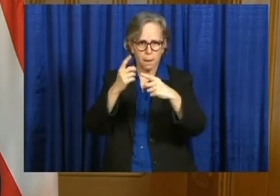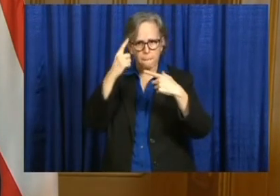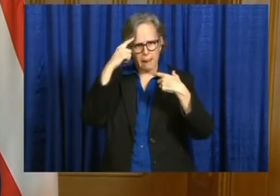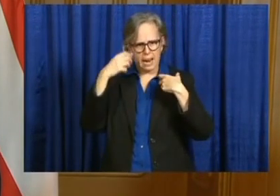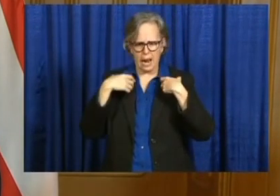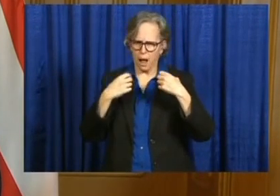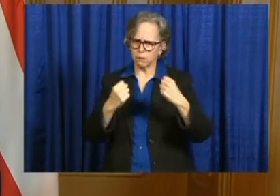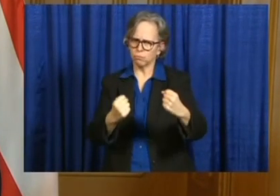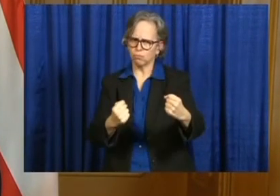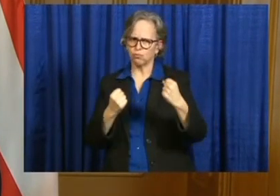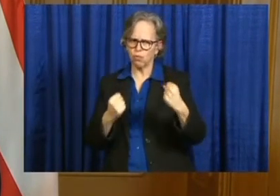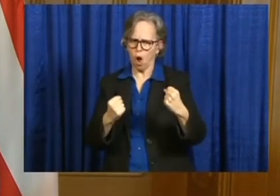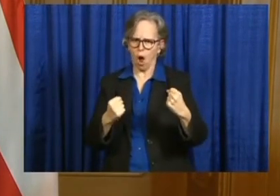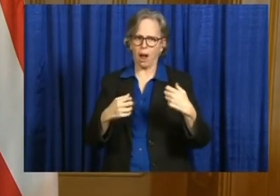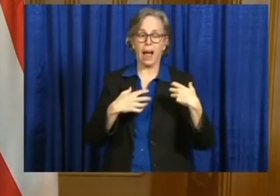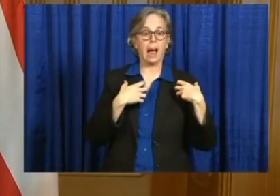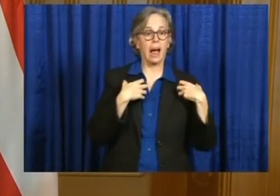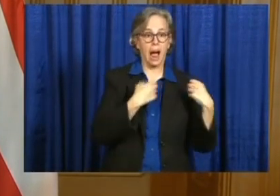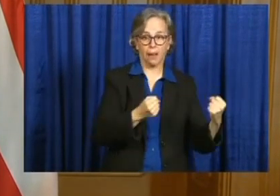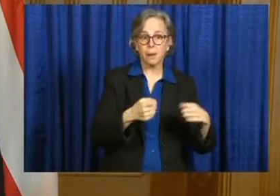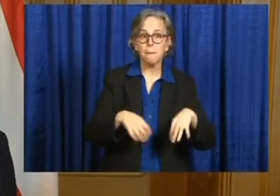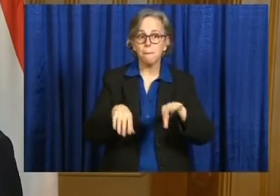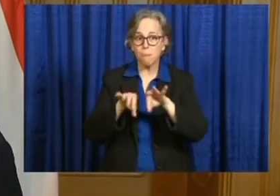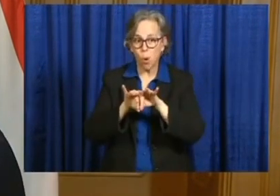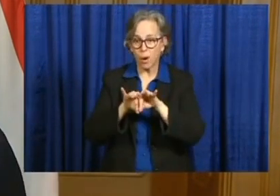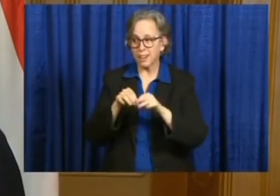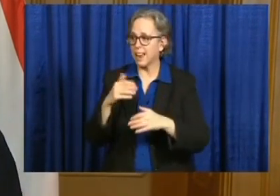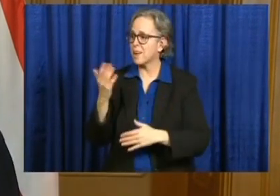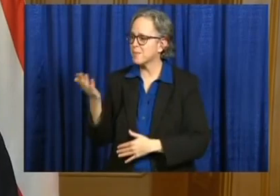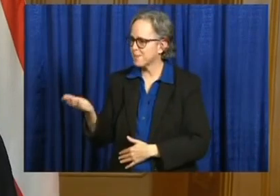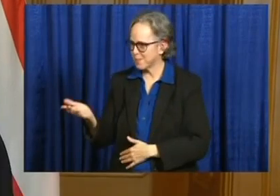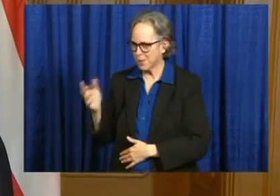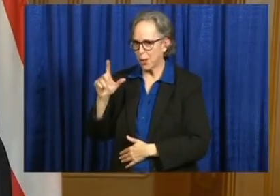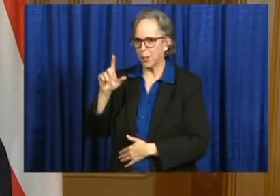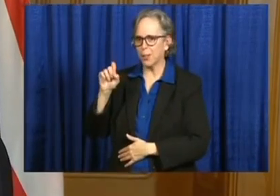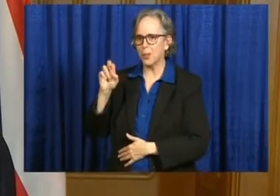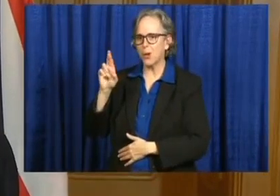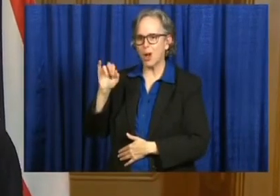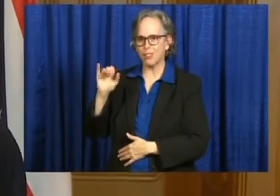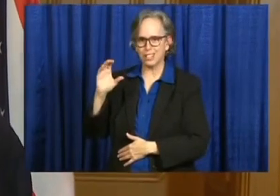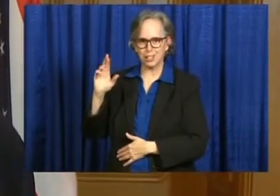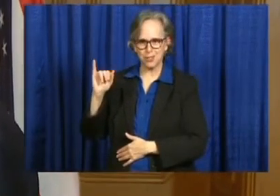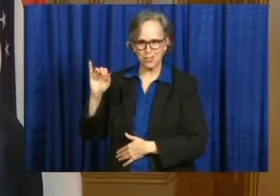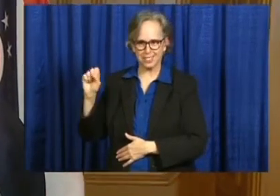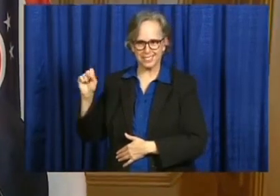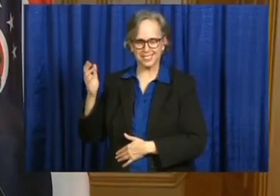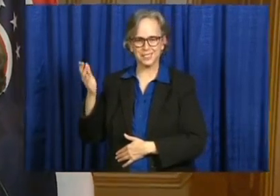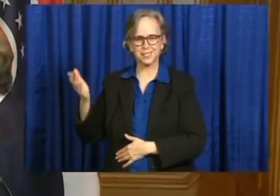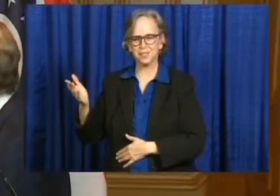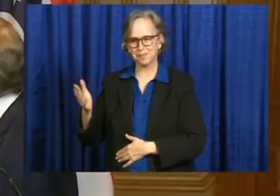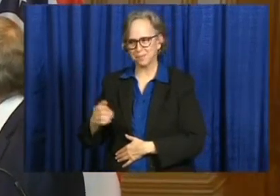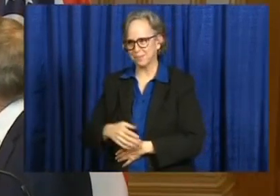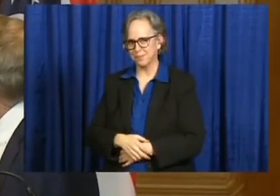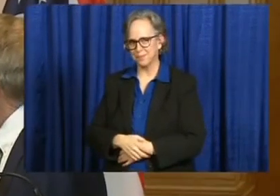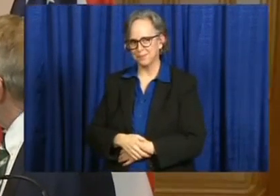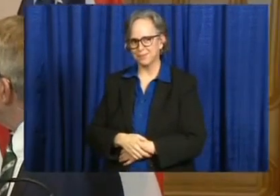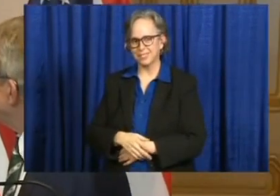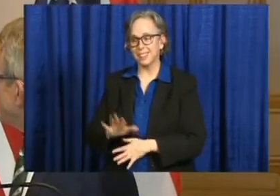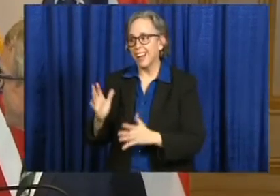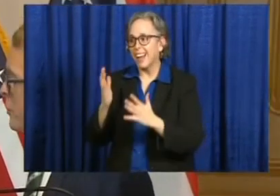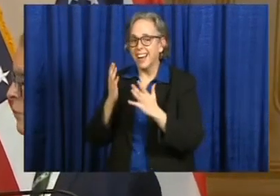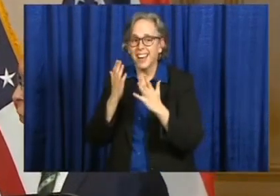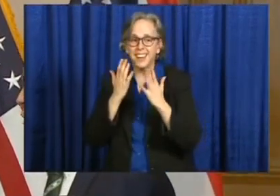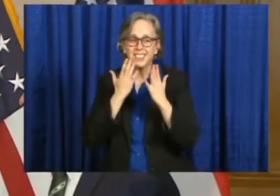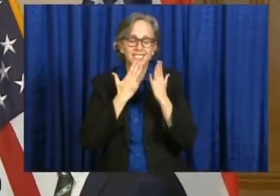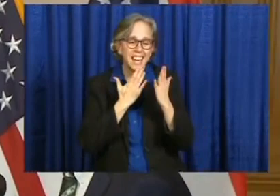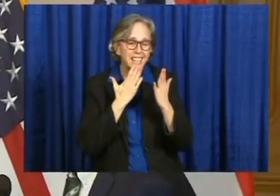is very, very important. Lori? Director, thank you for joining us. Yeah, thanks, Governor. You